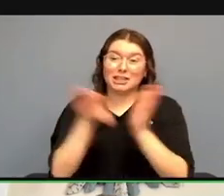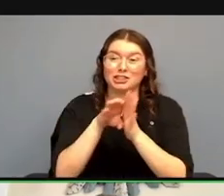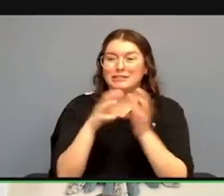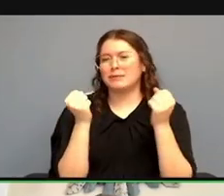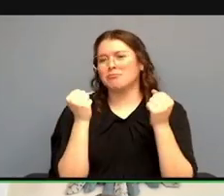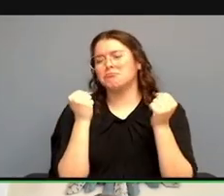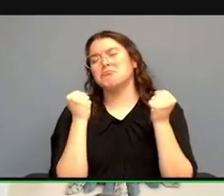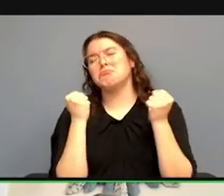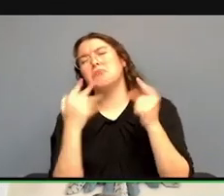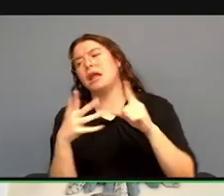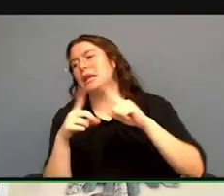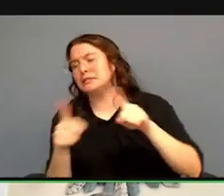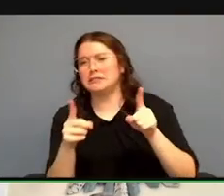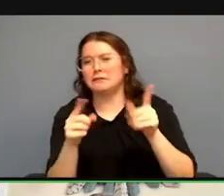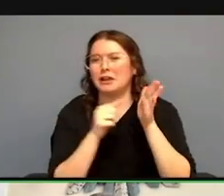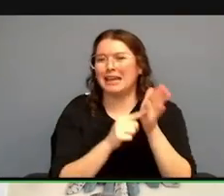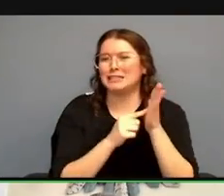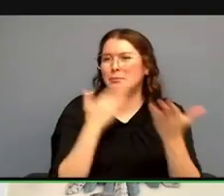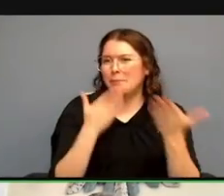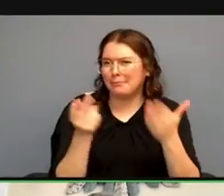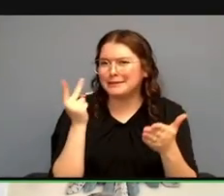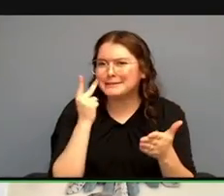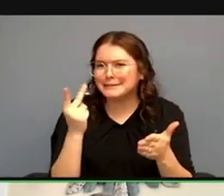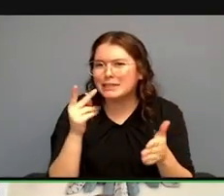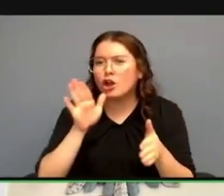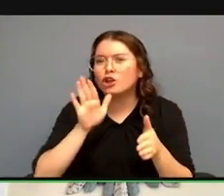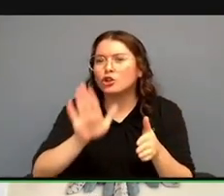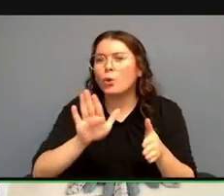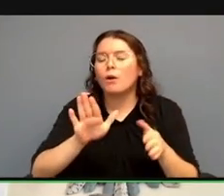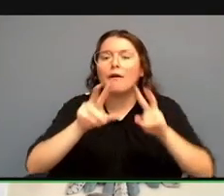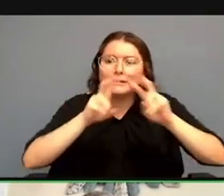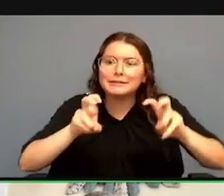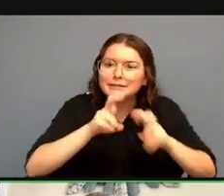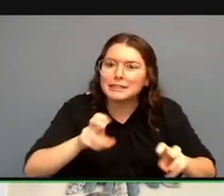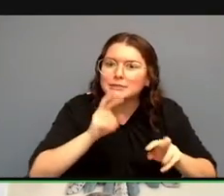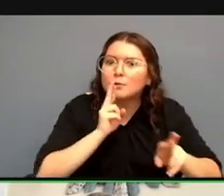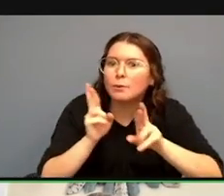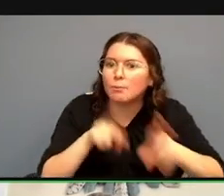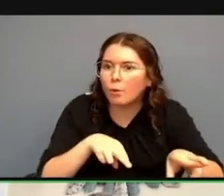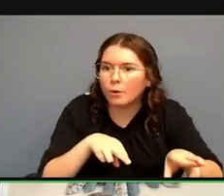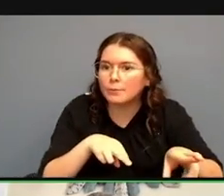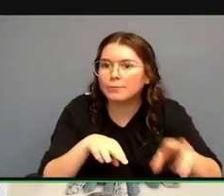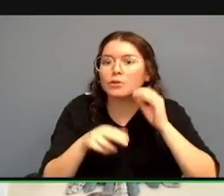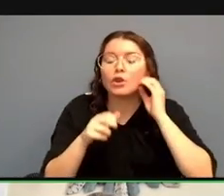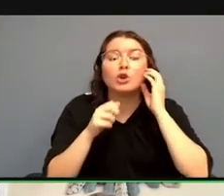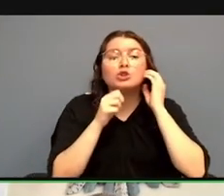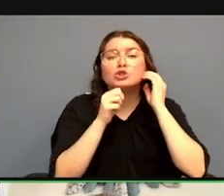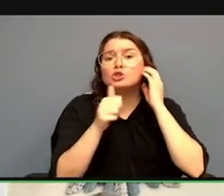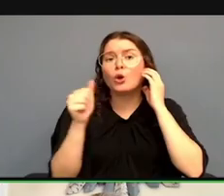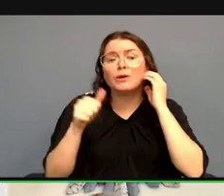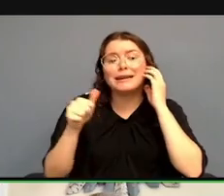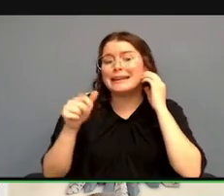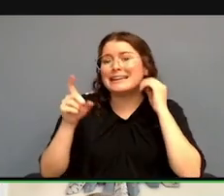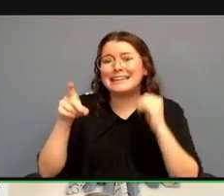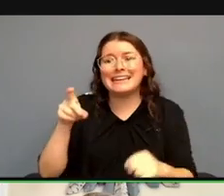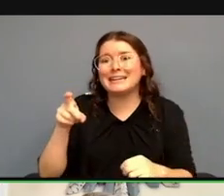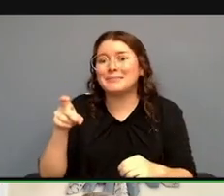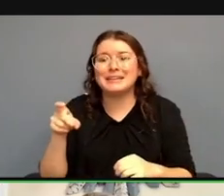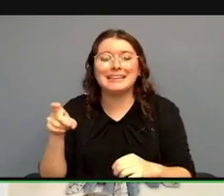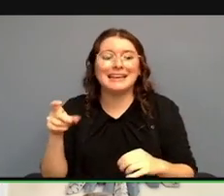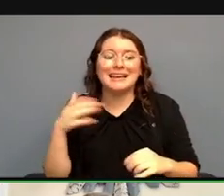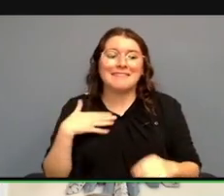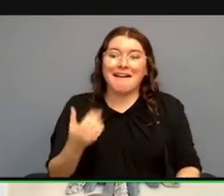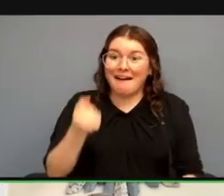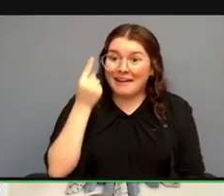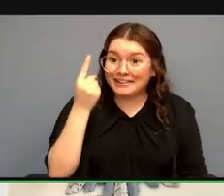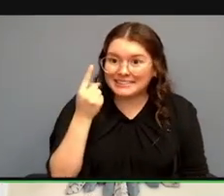of things you might see on an assessment report. You do not have to be a statistician to understand your child's